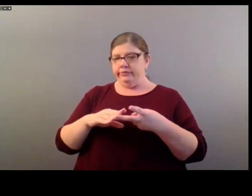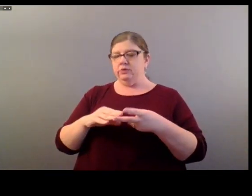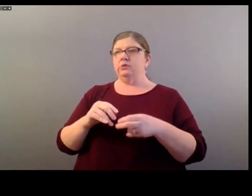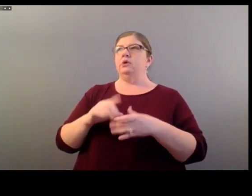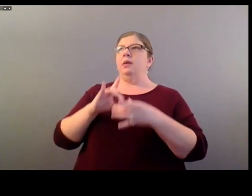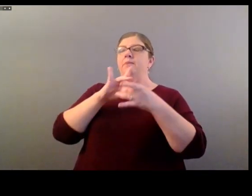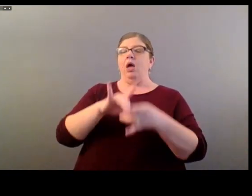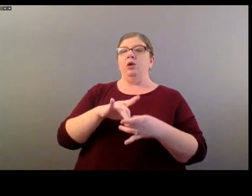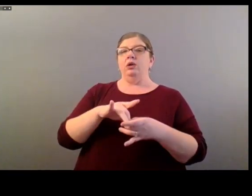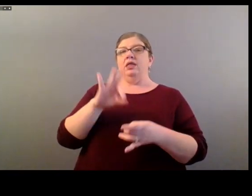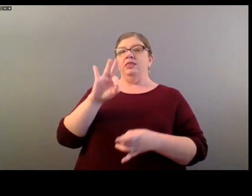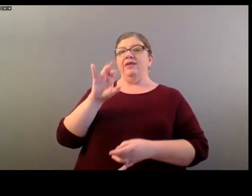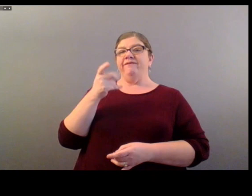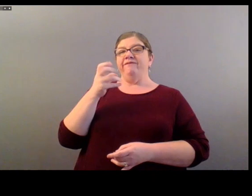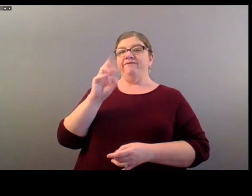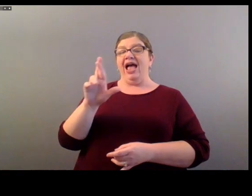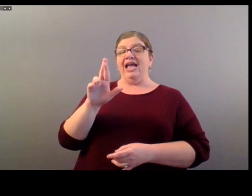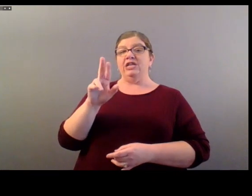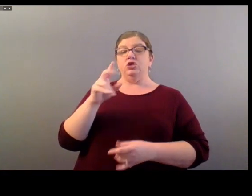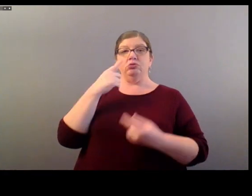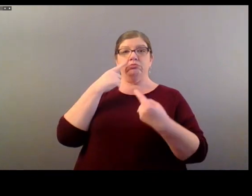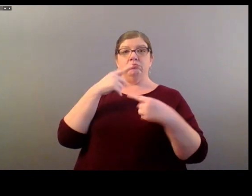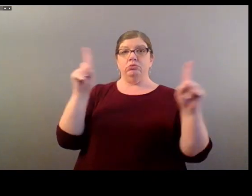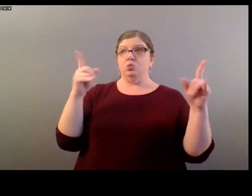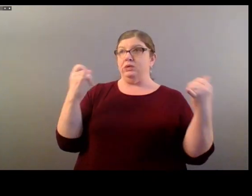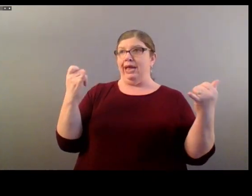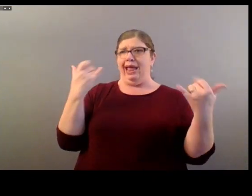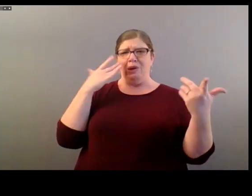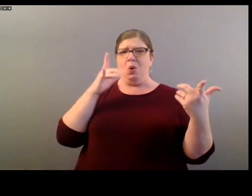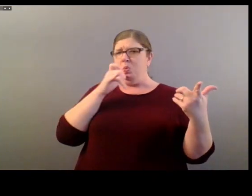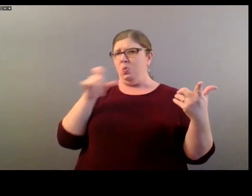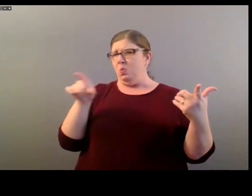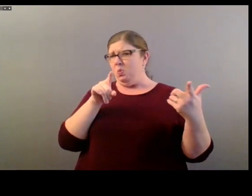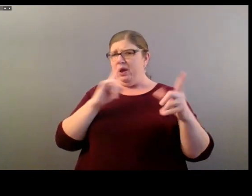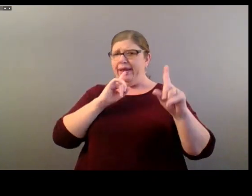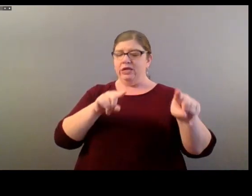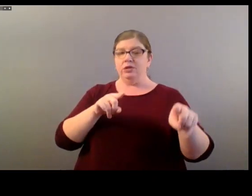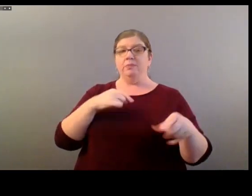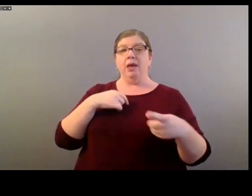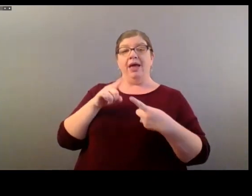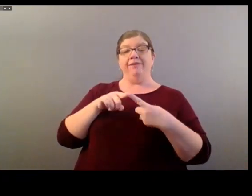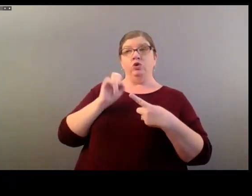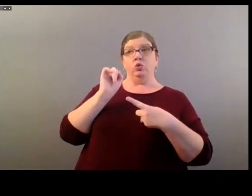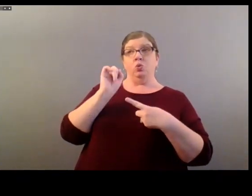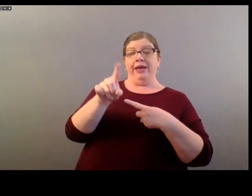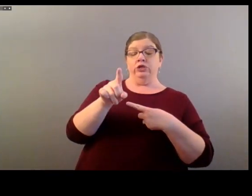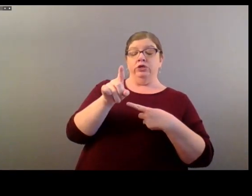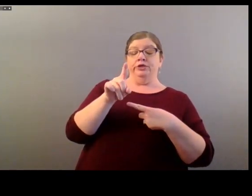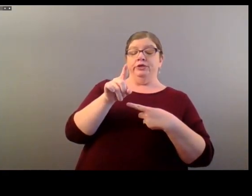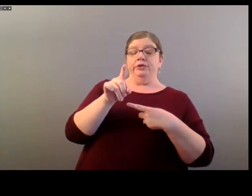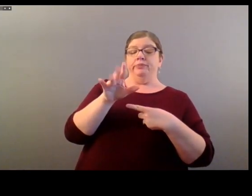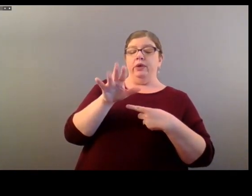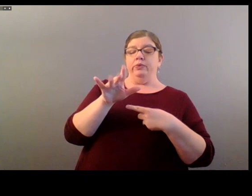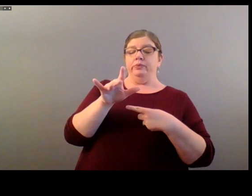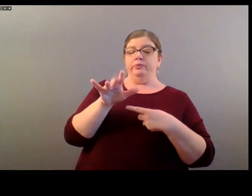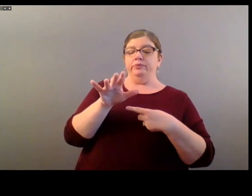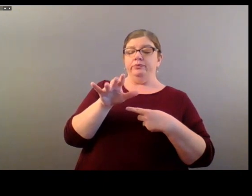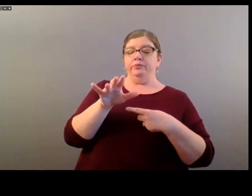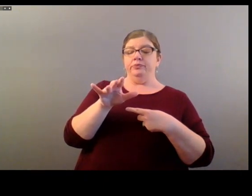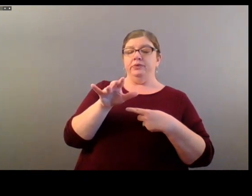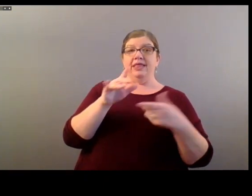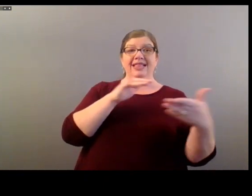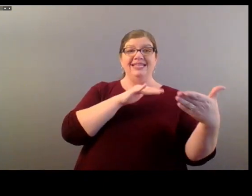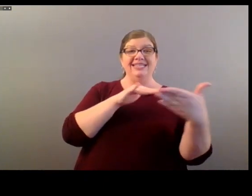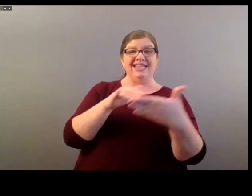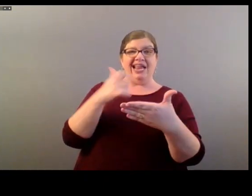Pfizer news that came out today. I'm not sure who's best to answer it, but my first question is about the study that was